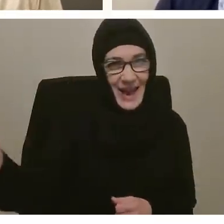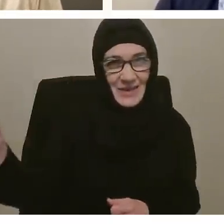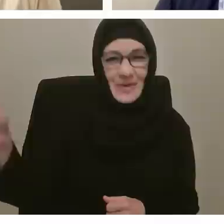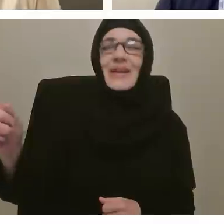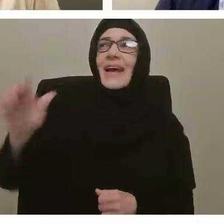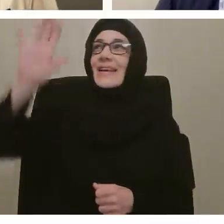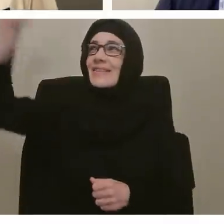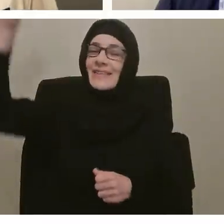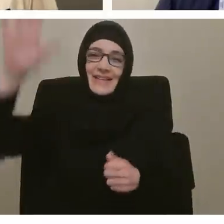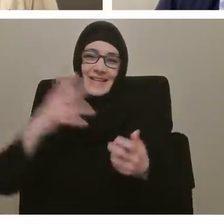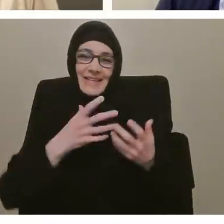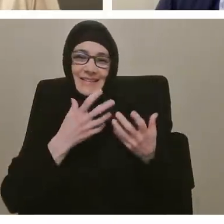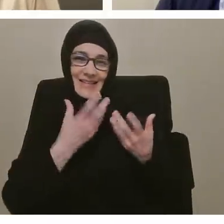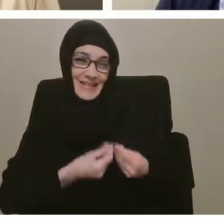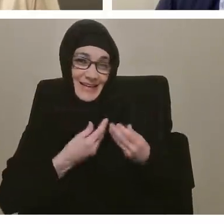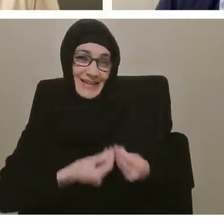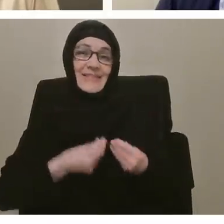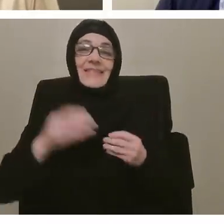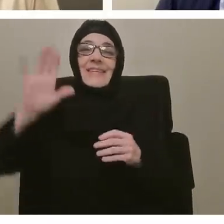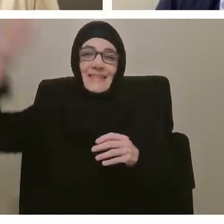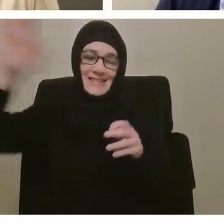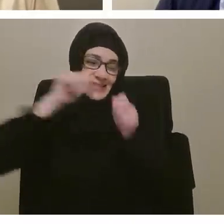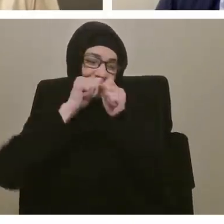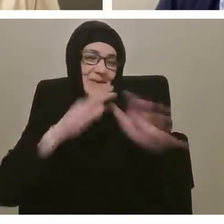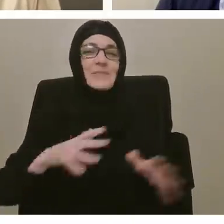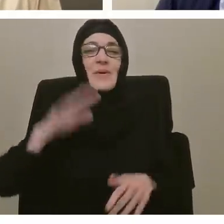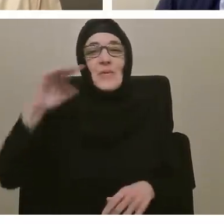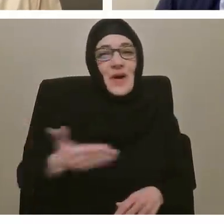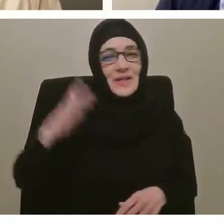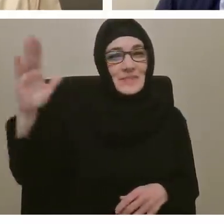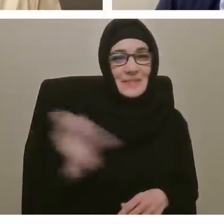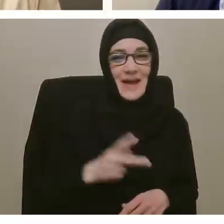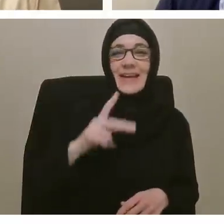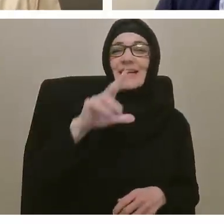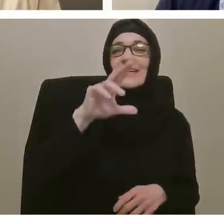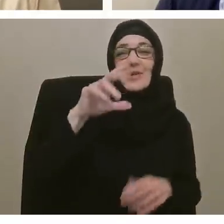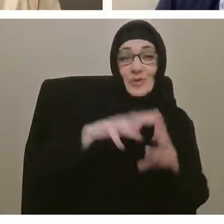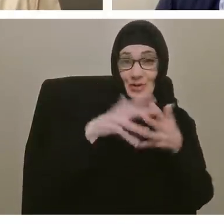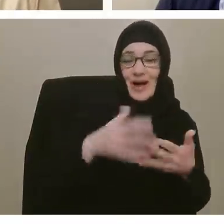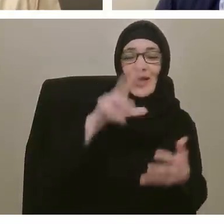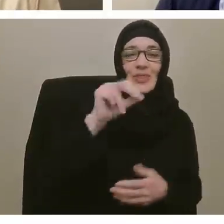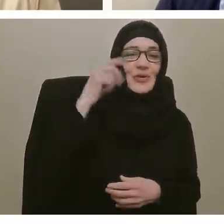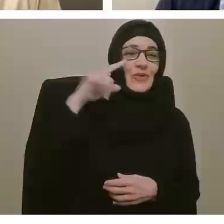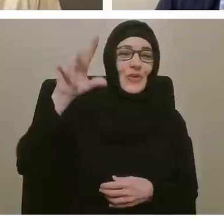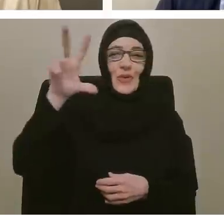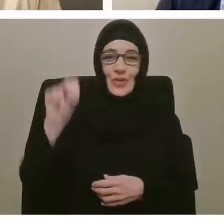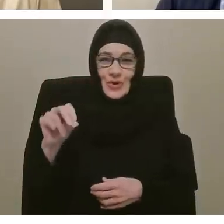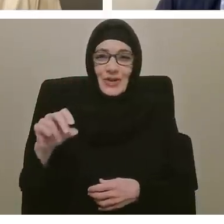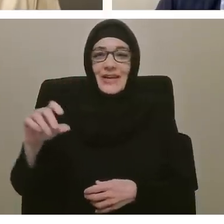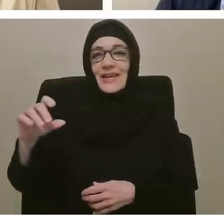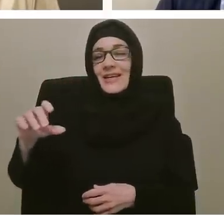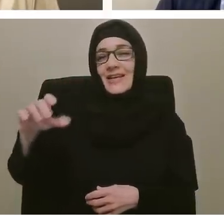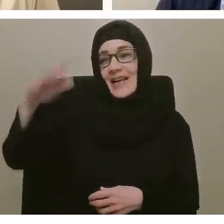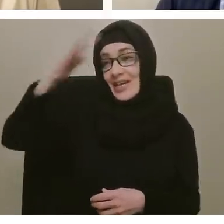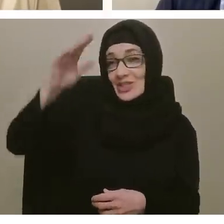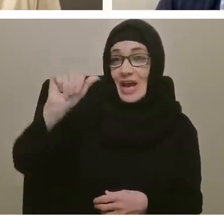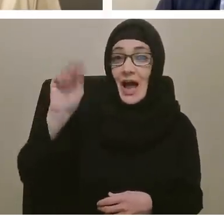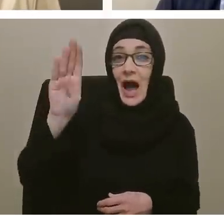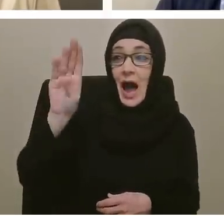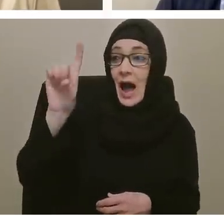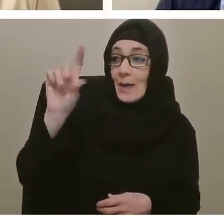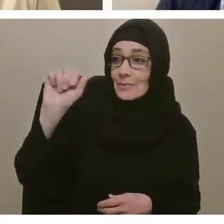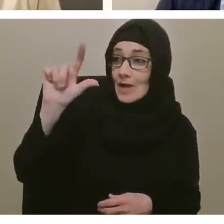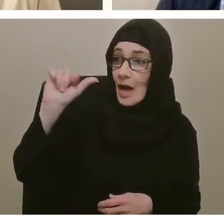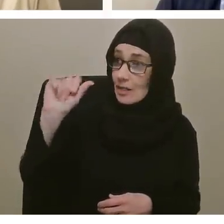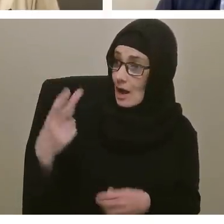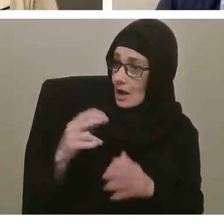Assalamu alaikum wa rahmatullahi wa barakatuh, everyone. Welcome back to Qur'an 30 for 30. Sheikh Abdullah, how are you doing? I'm good. How are you? So I guess